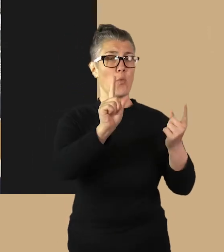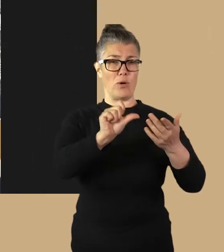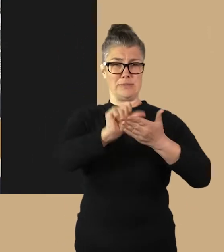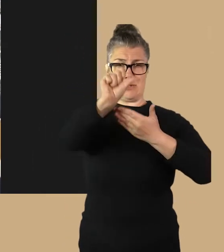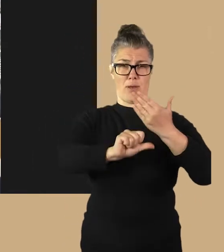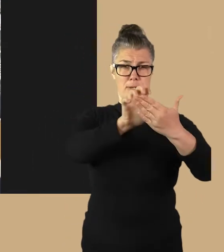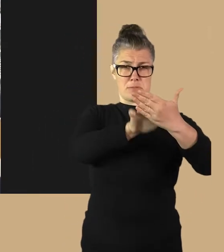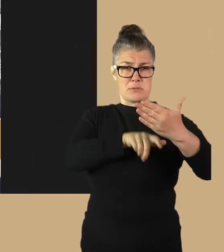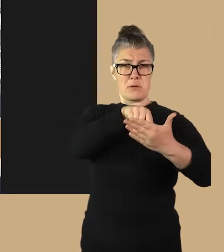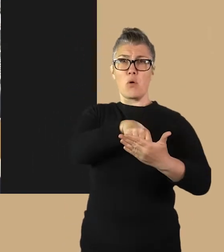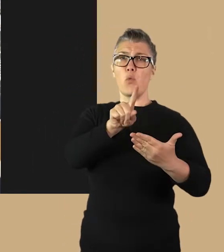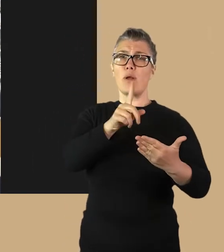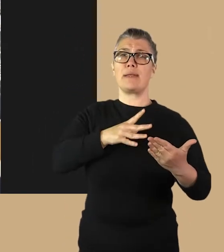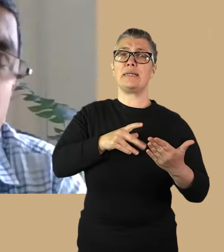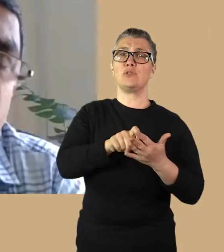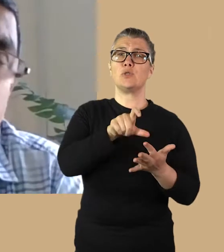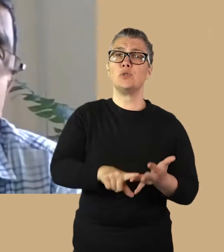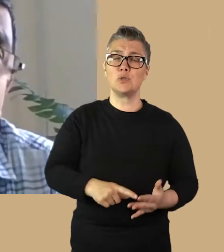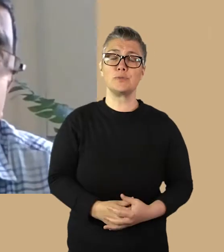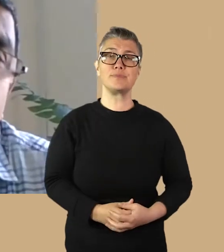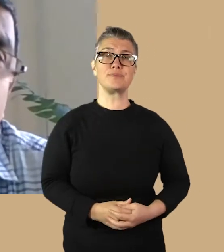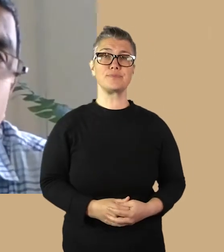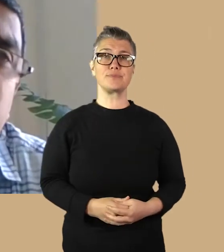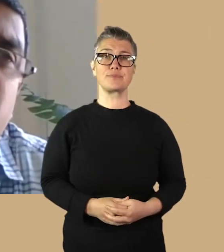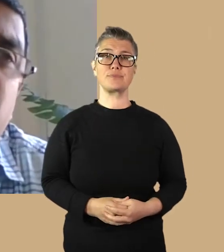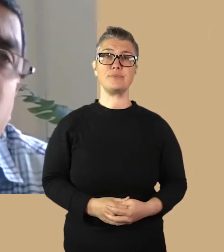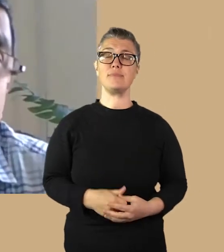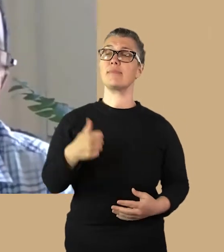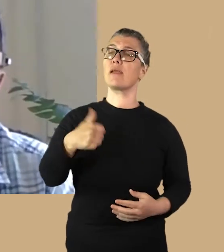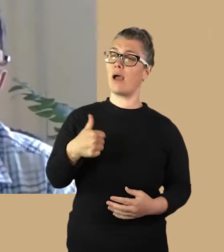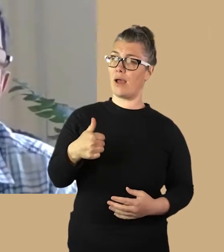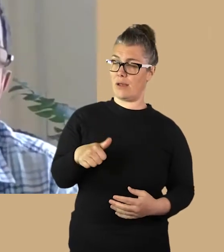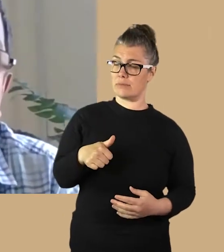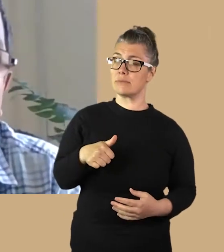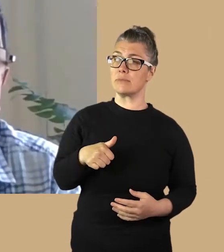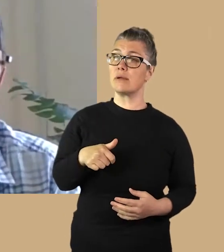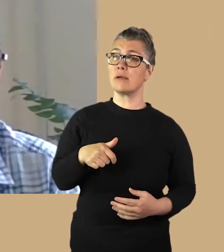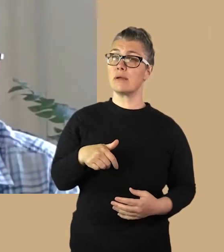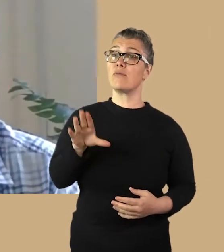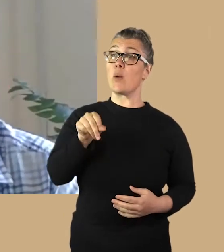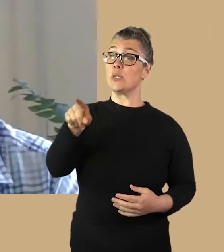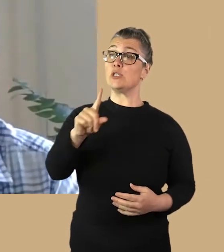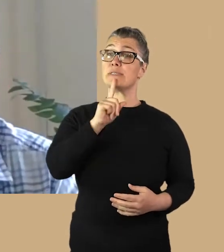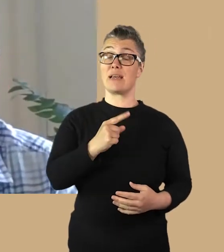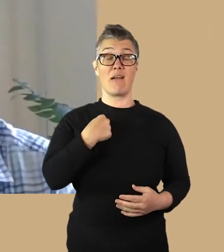the assessments. And from what you are saying, Ailey, I think it is very important